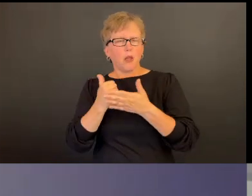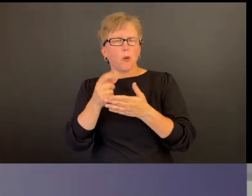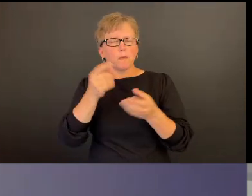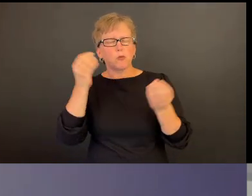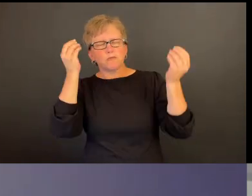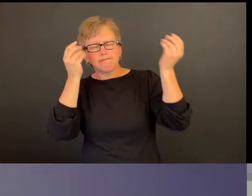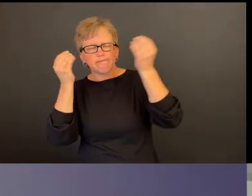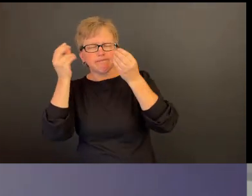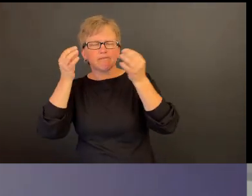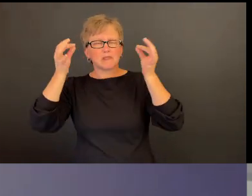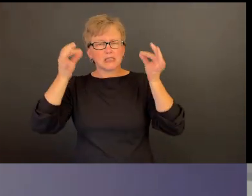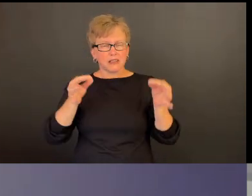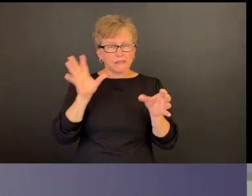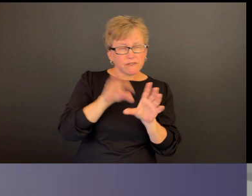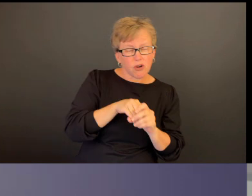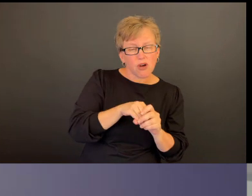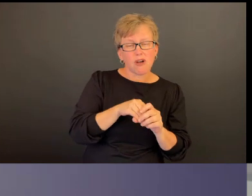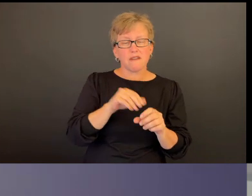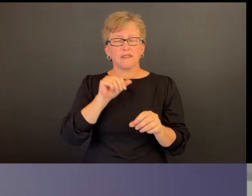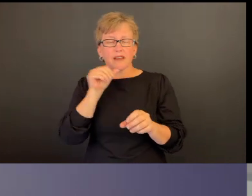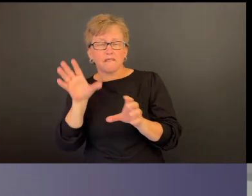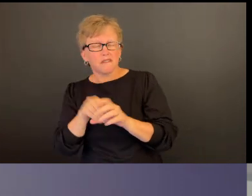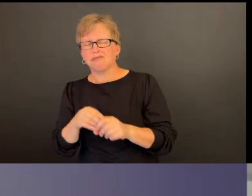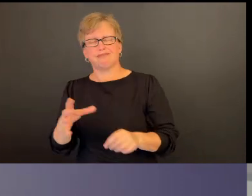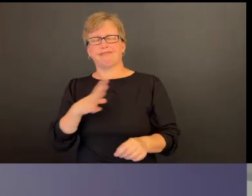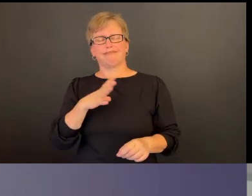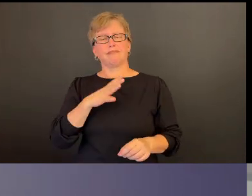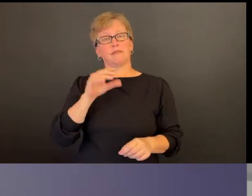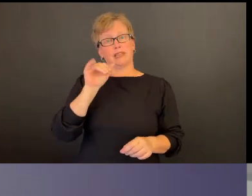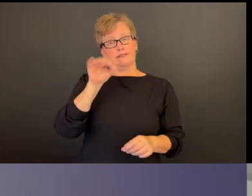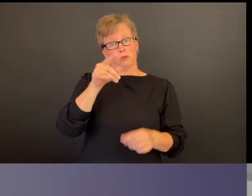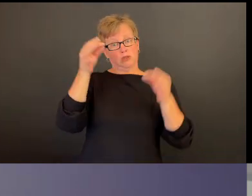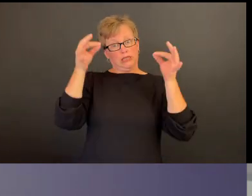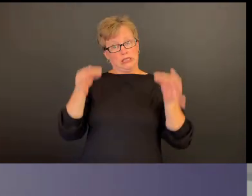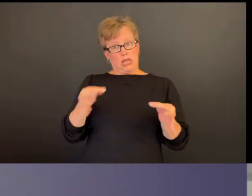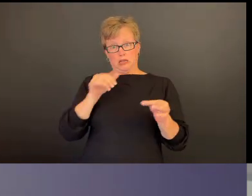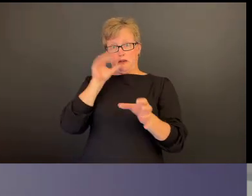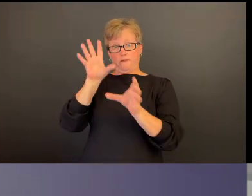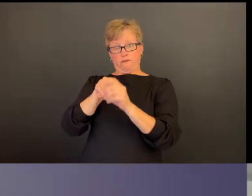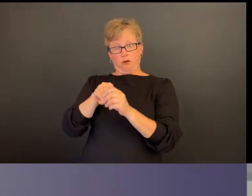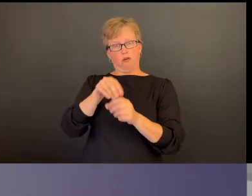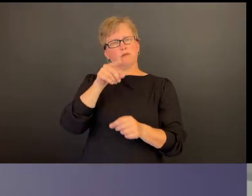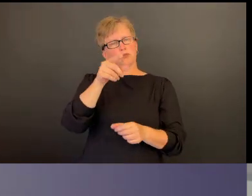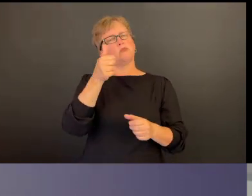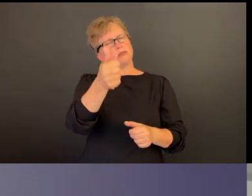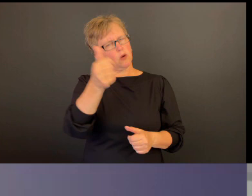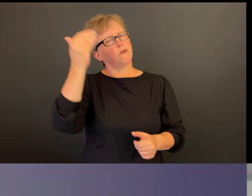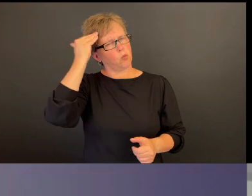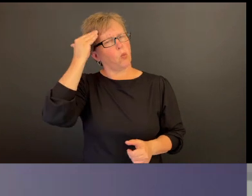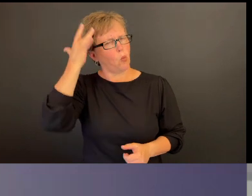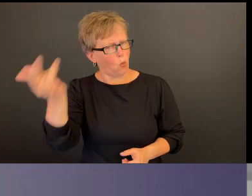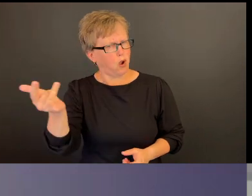there, and then that can help you decide if you want to participate, or if you don't, you'll know why you don't want to participate. So you